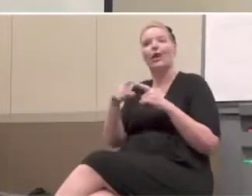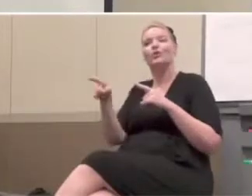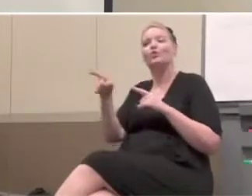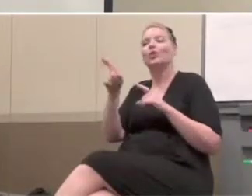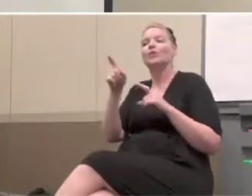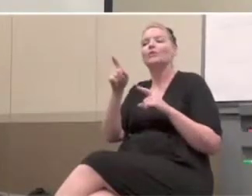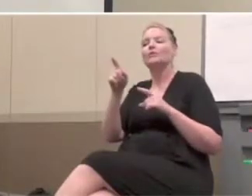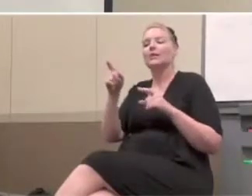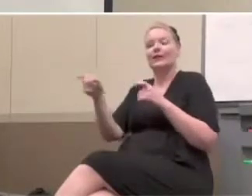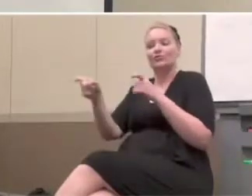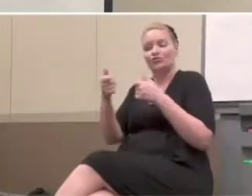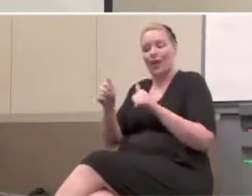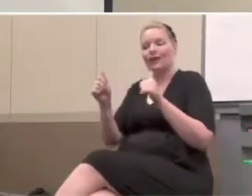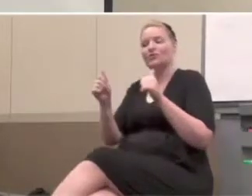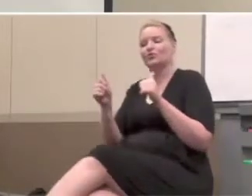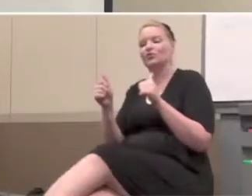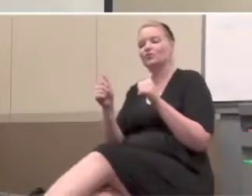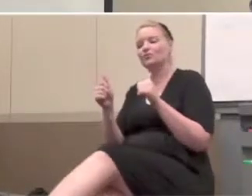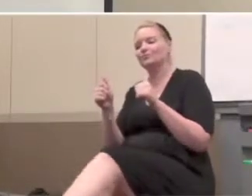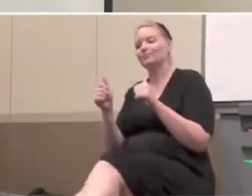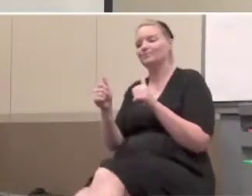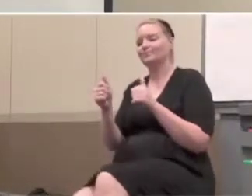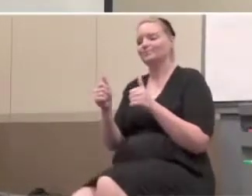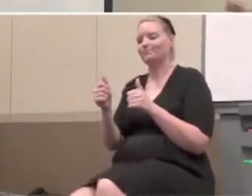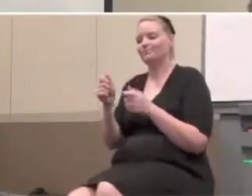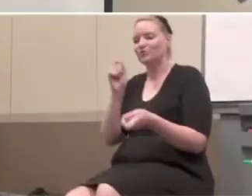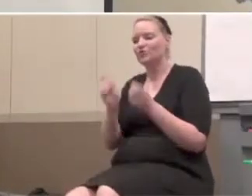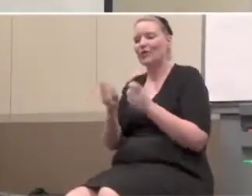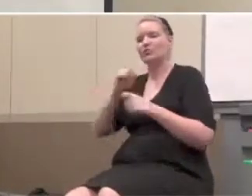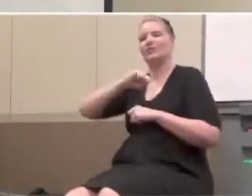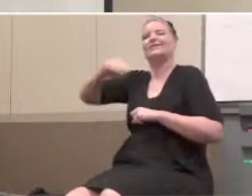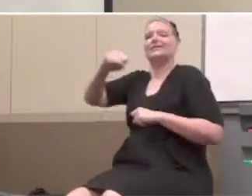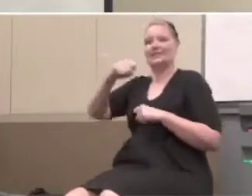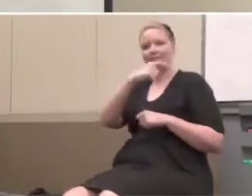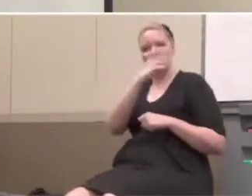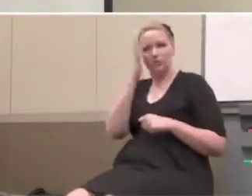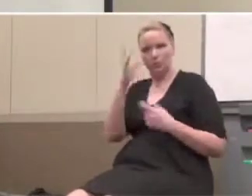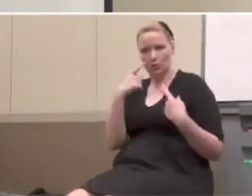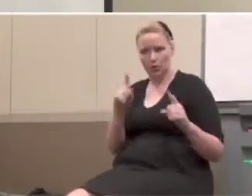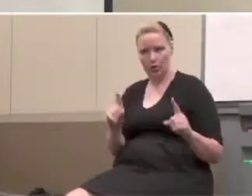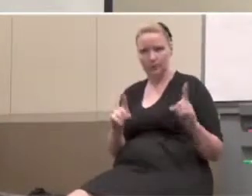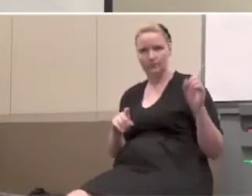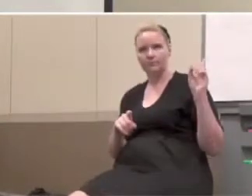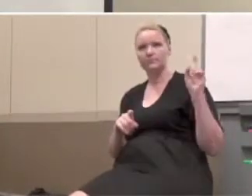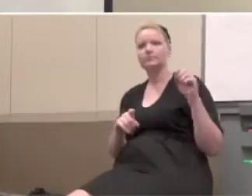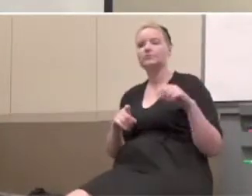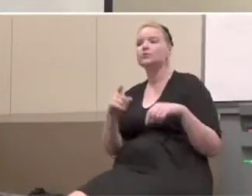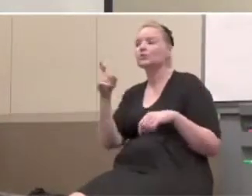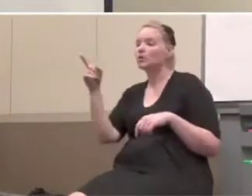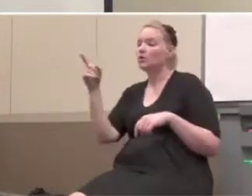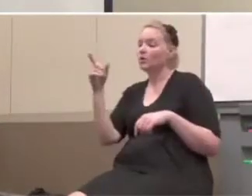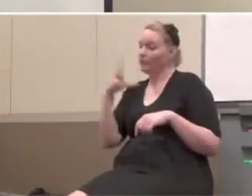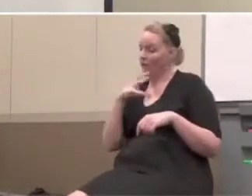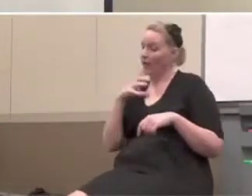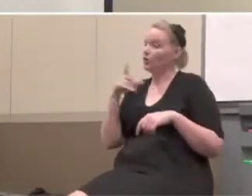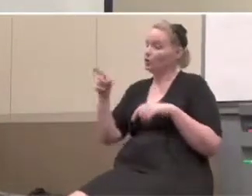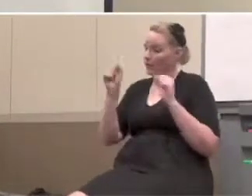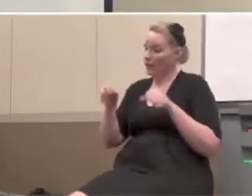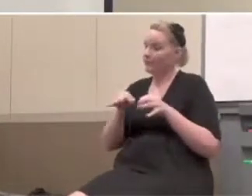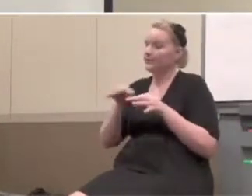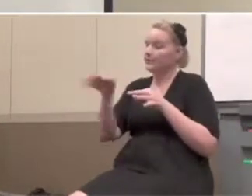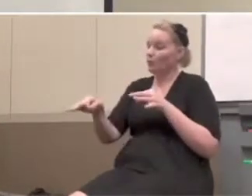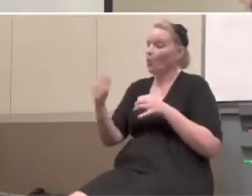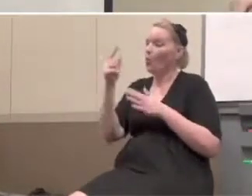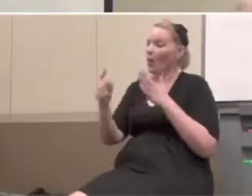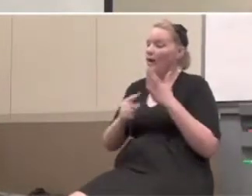with resistance, this works. So the curfew is, if you tell the kid you could stay out an hour late, in fact, you could stay out an hour